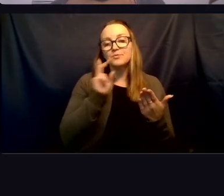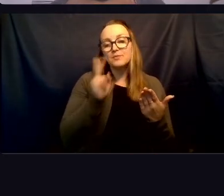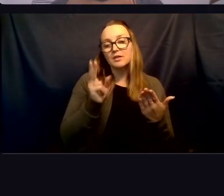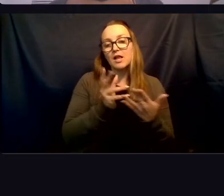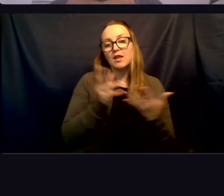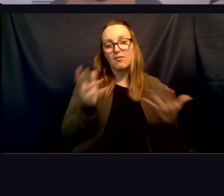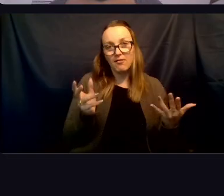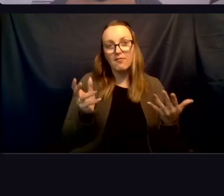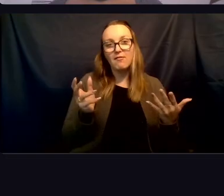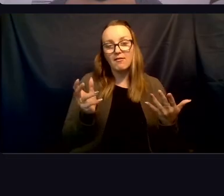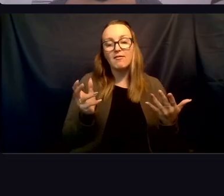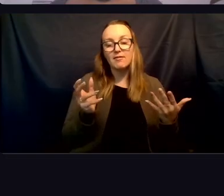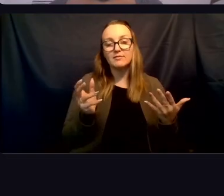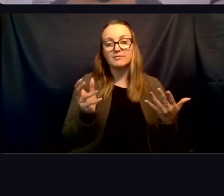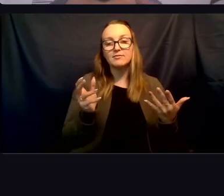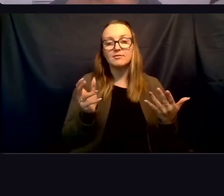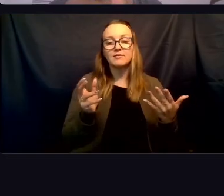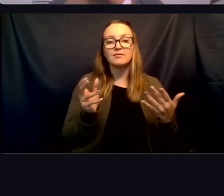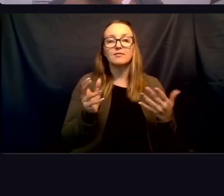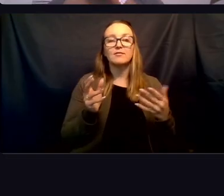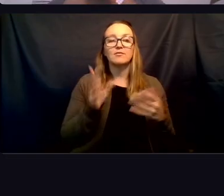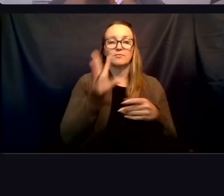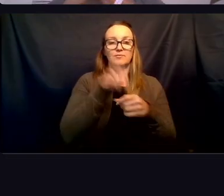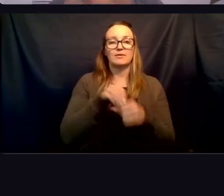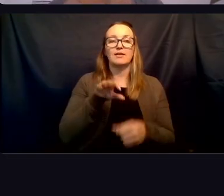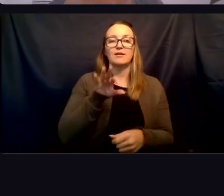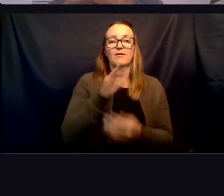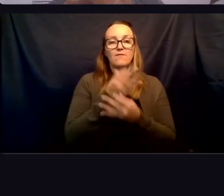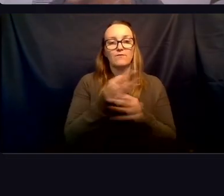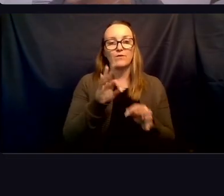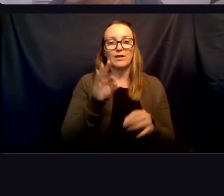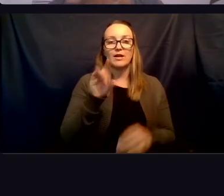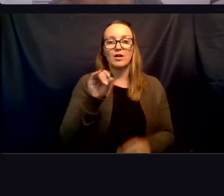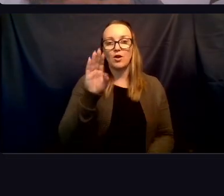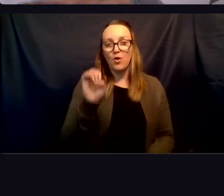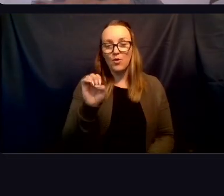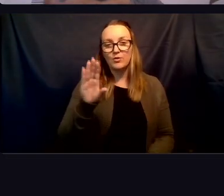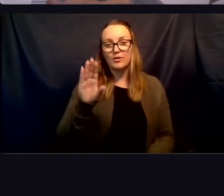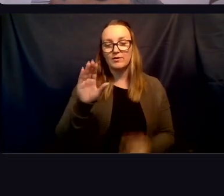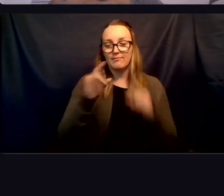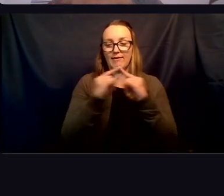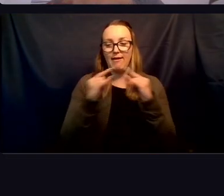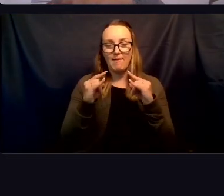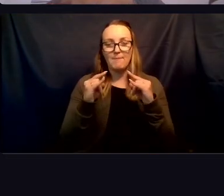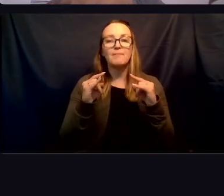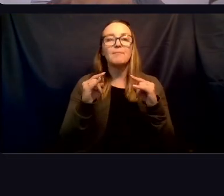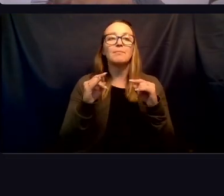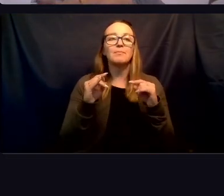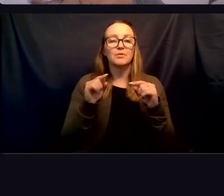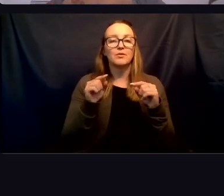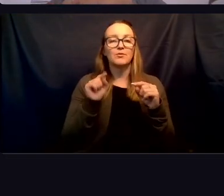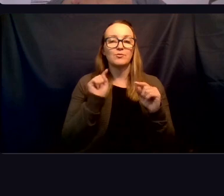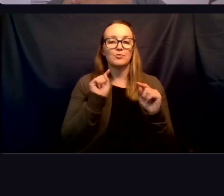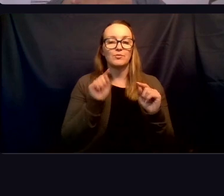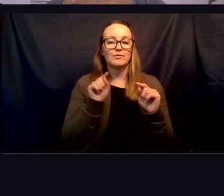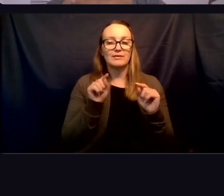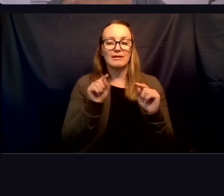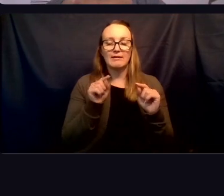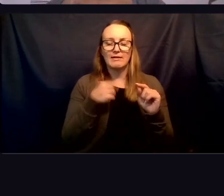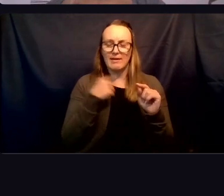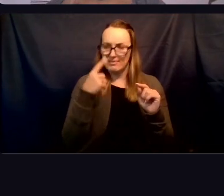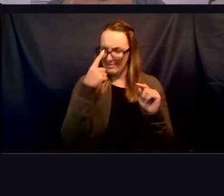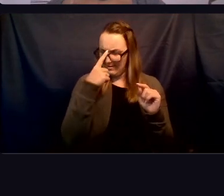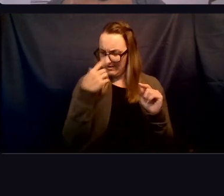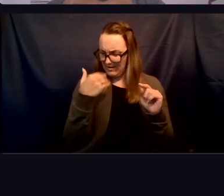about JavaScript on FreeCodeCamp. So FreeCodeCamp essentially has, I think it's upwards